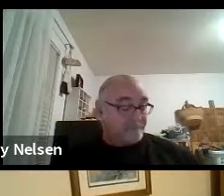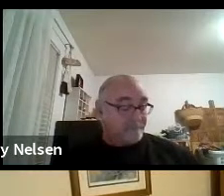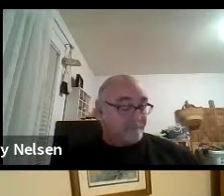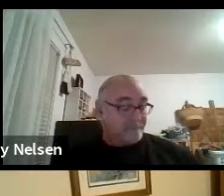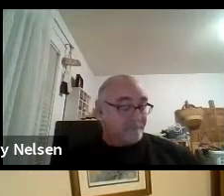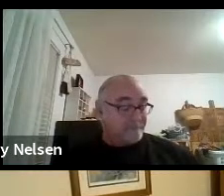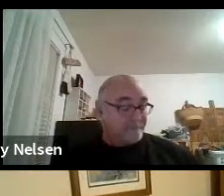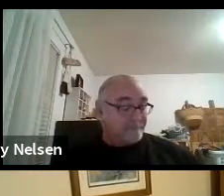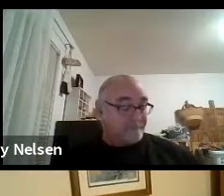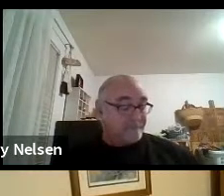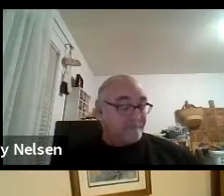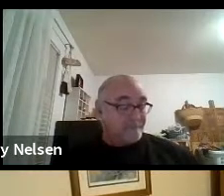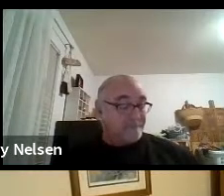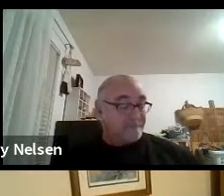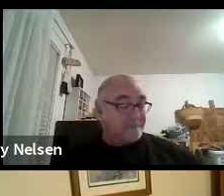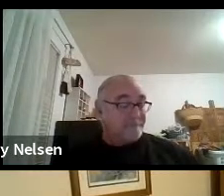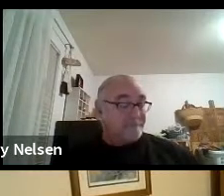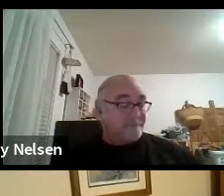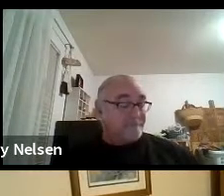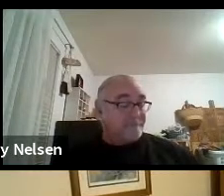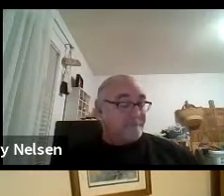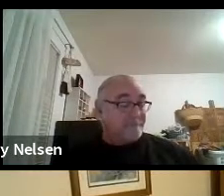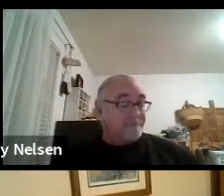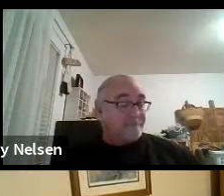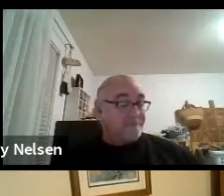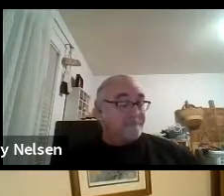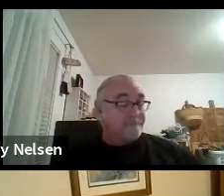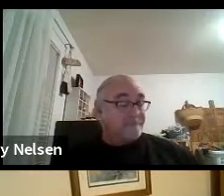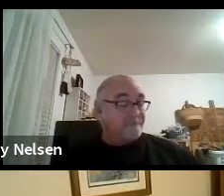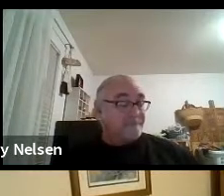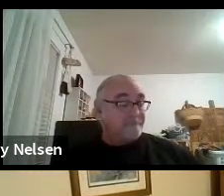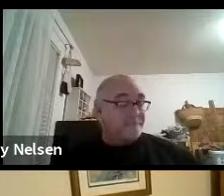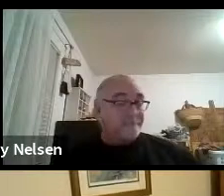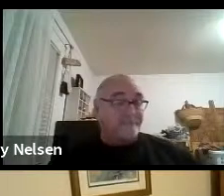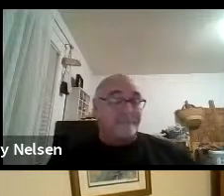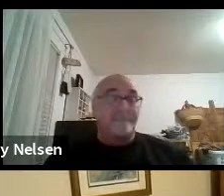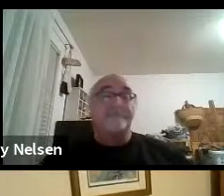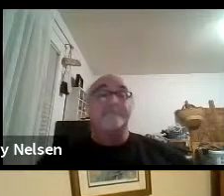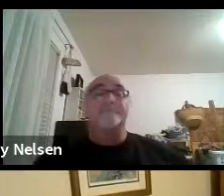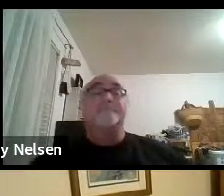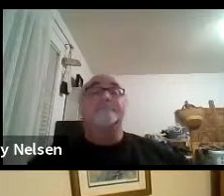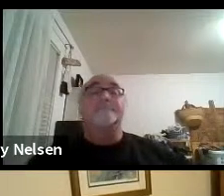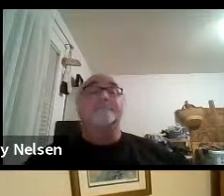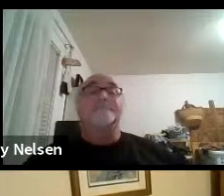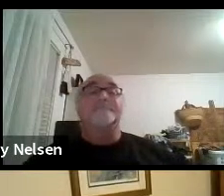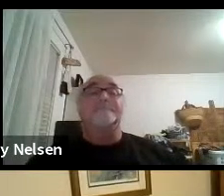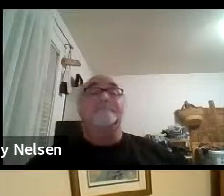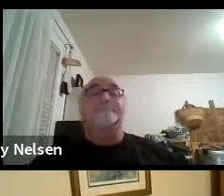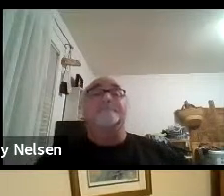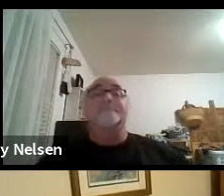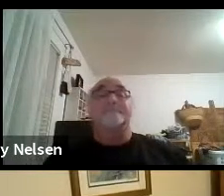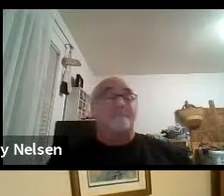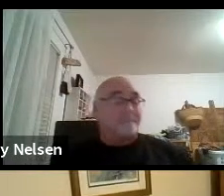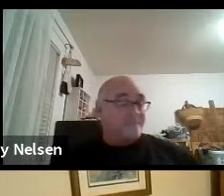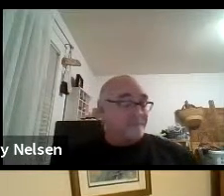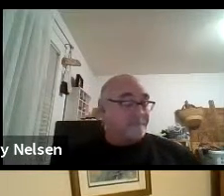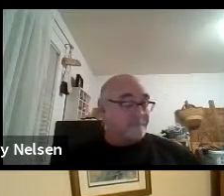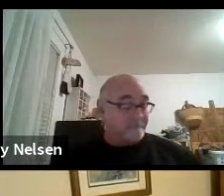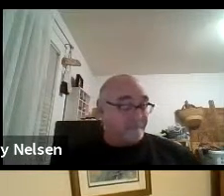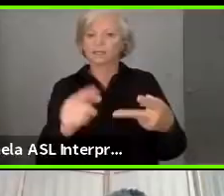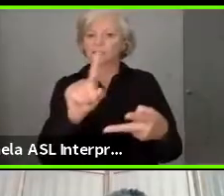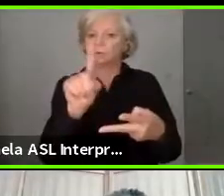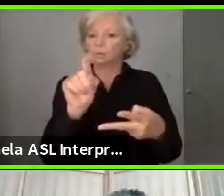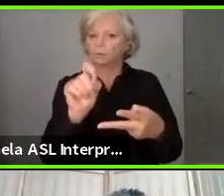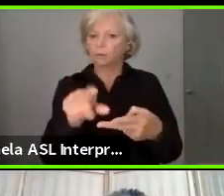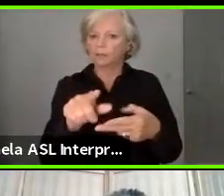second announcement, and I'll put my email address in the chat in just a moment. The second would be a question is we're